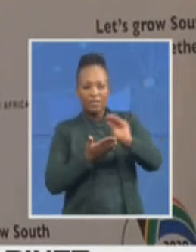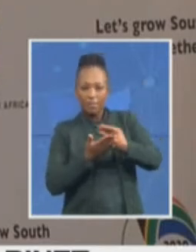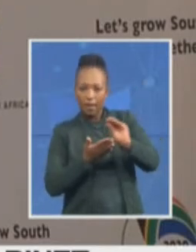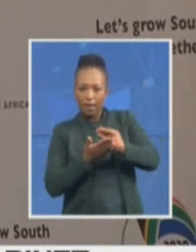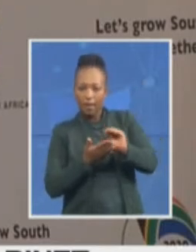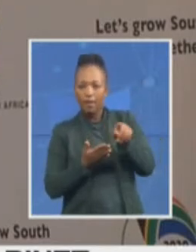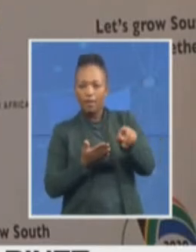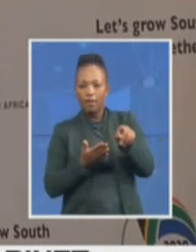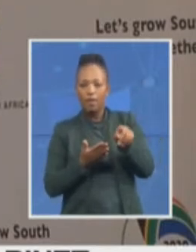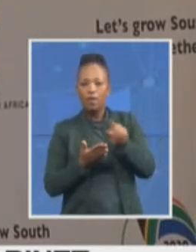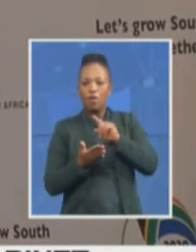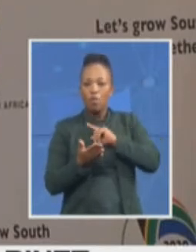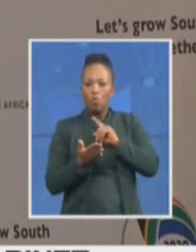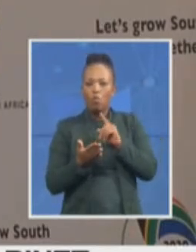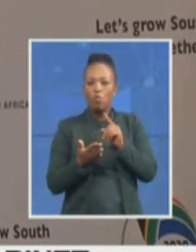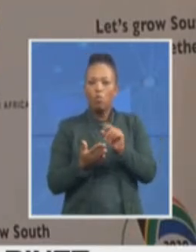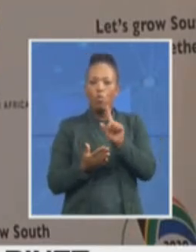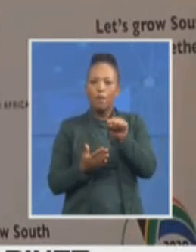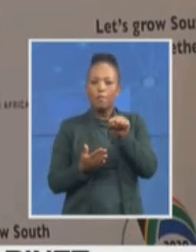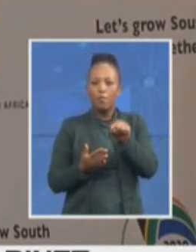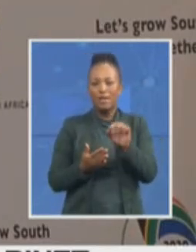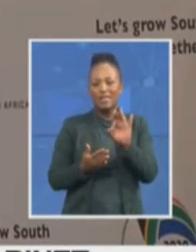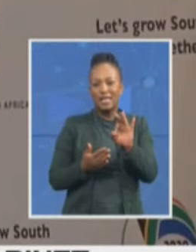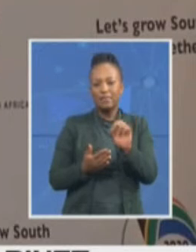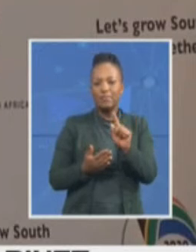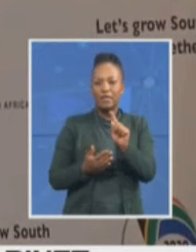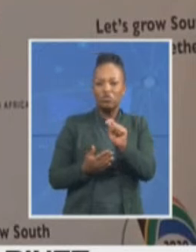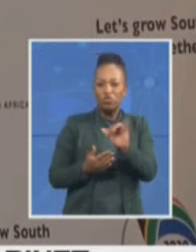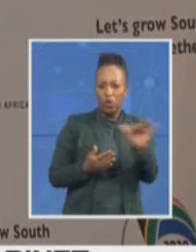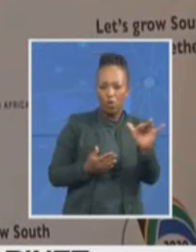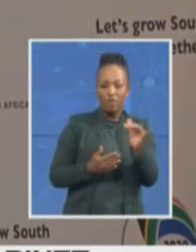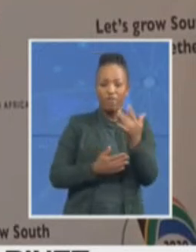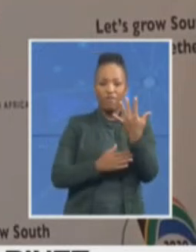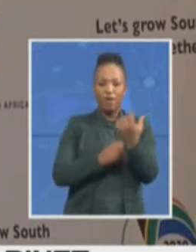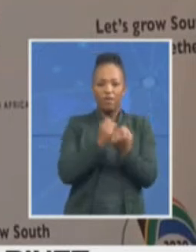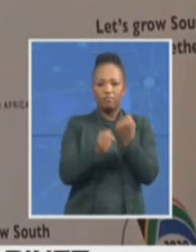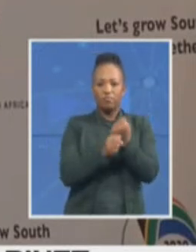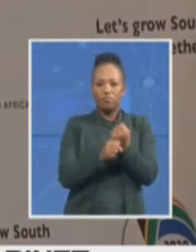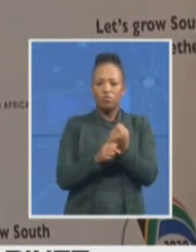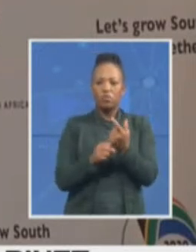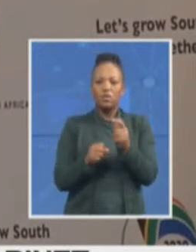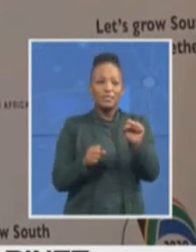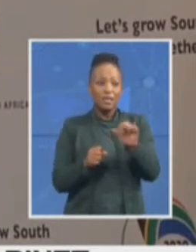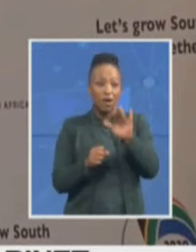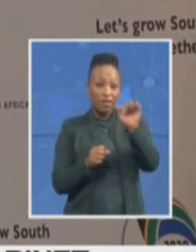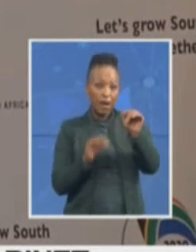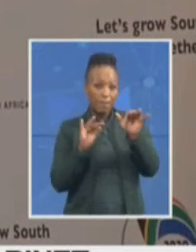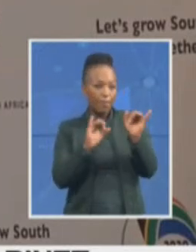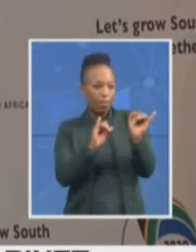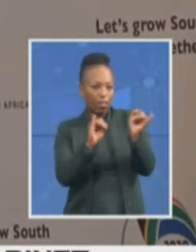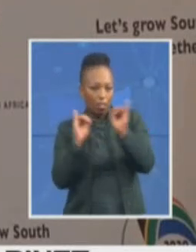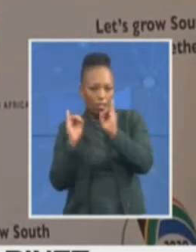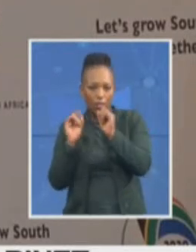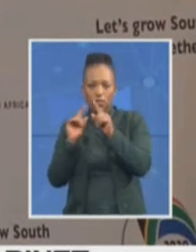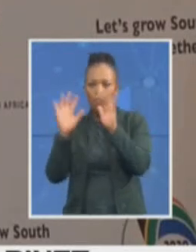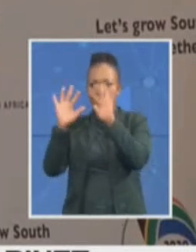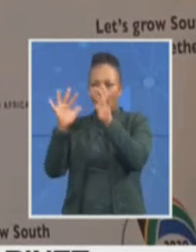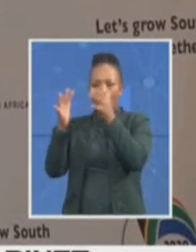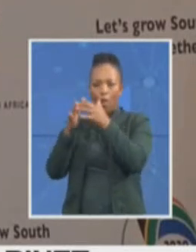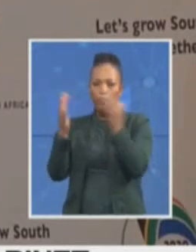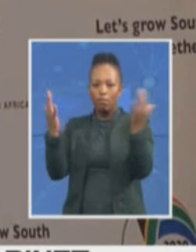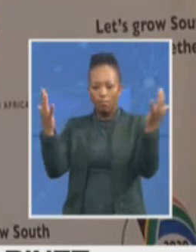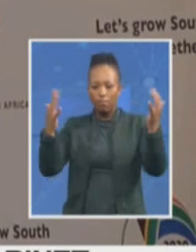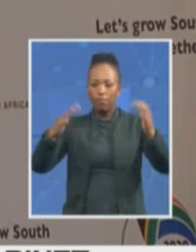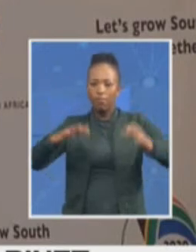over 5 years, and it attracts delegates from South Africa worldwide to discuss investment opportunities.